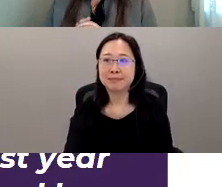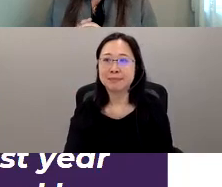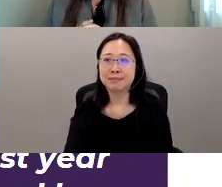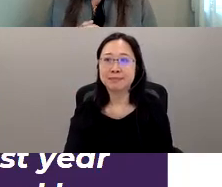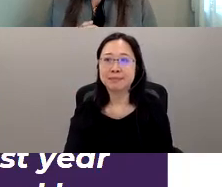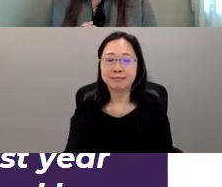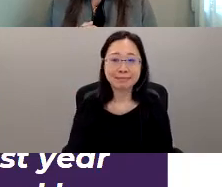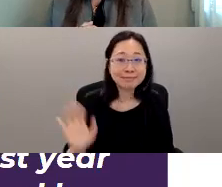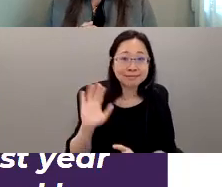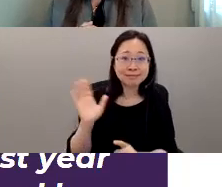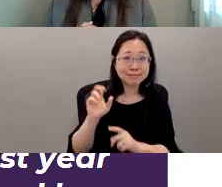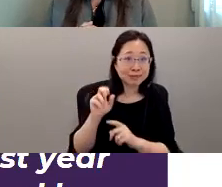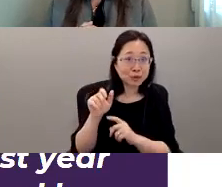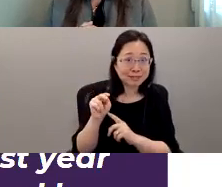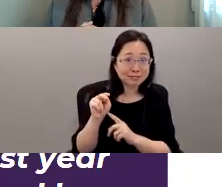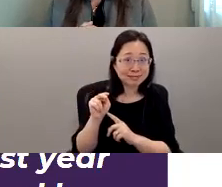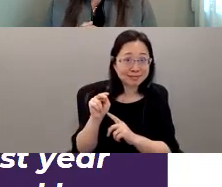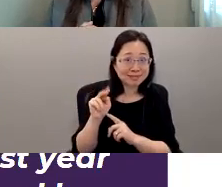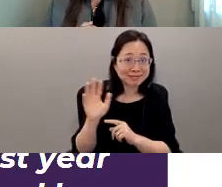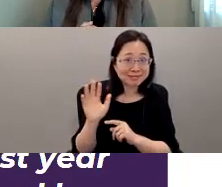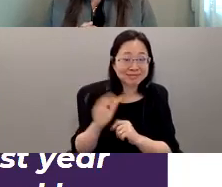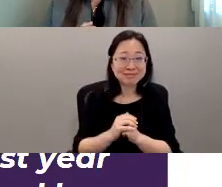Are you there, Susan?